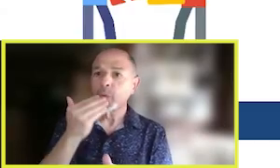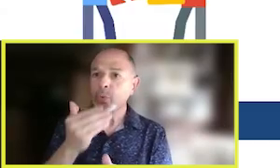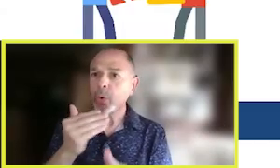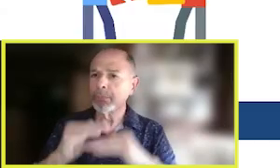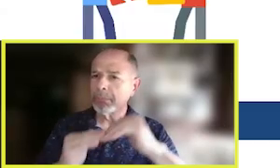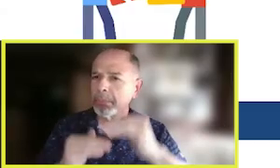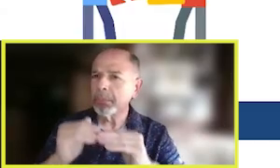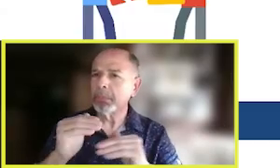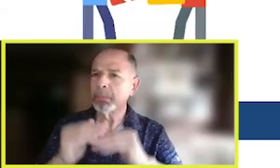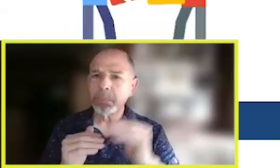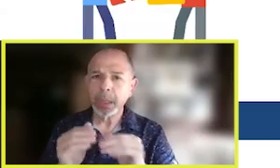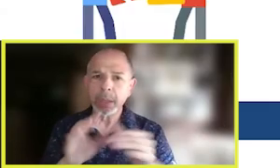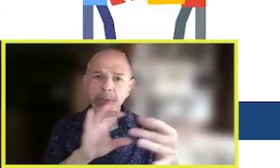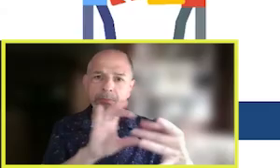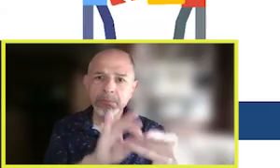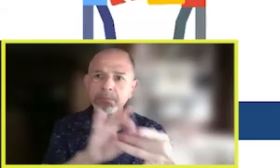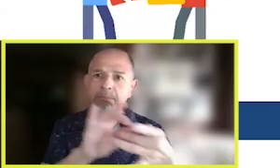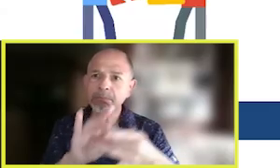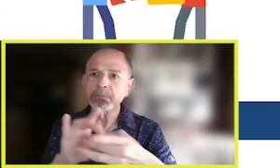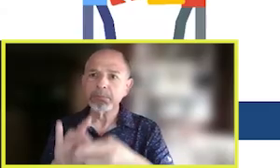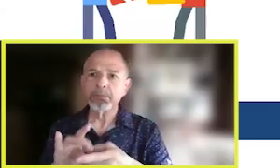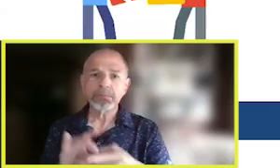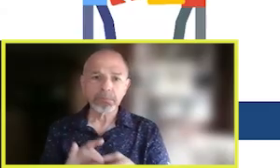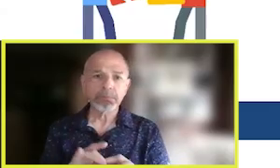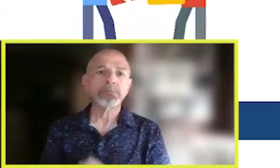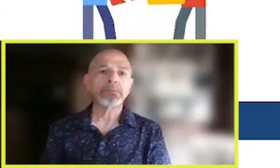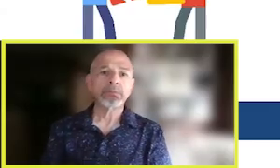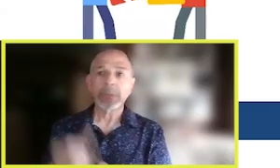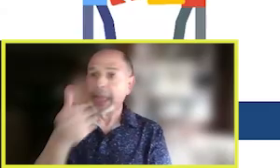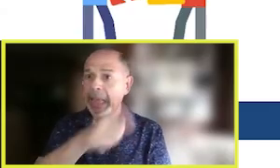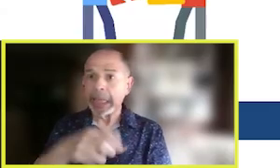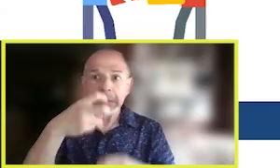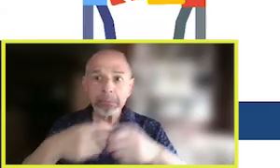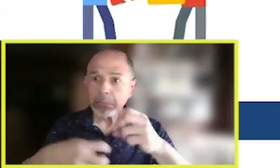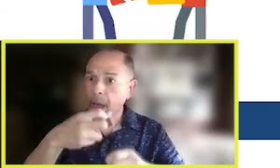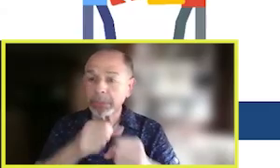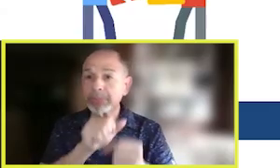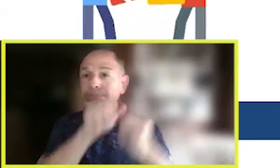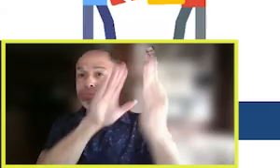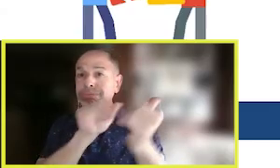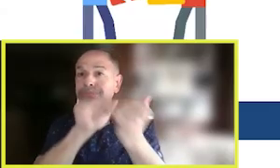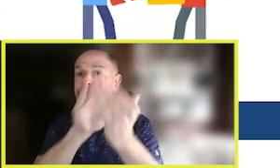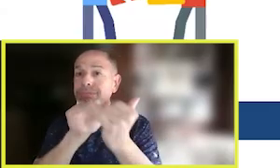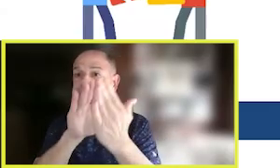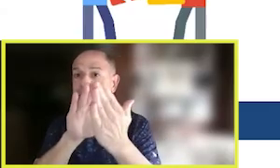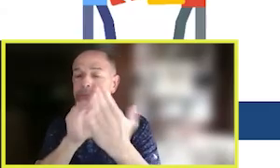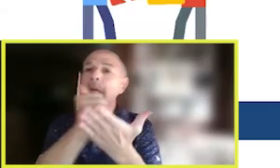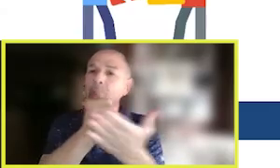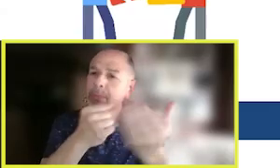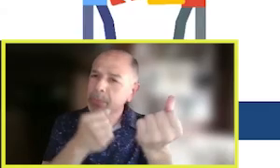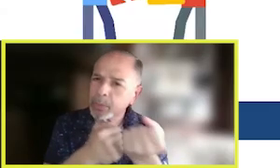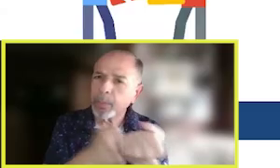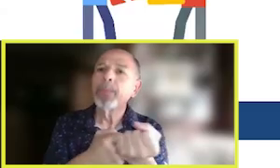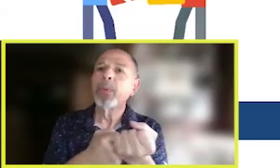to make sure that we have enough conflict-free case managers to support everyone in the system. Because at this point in time, we're